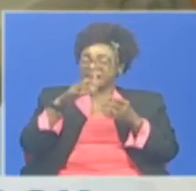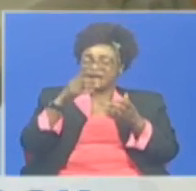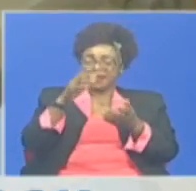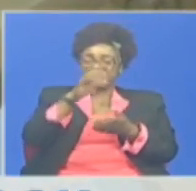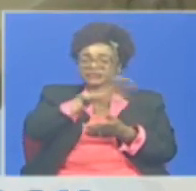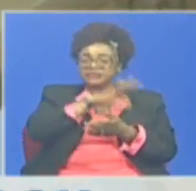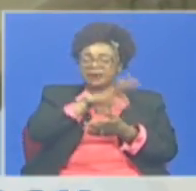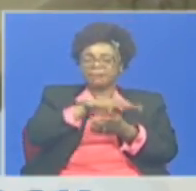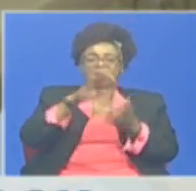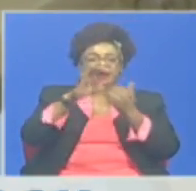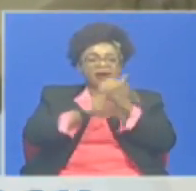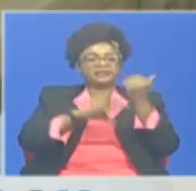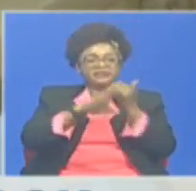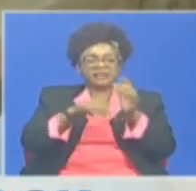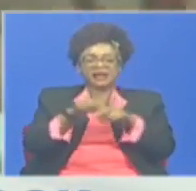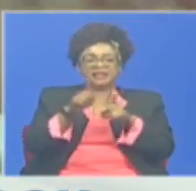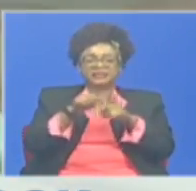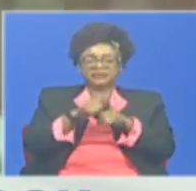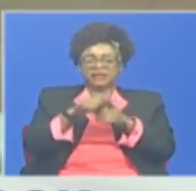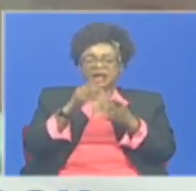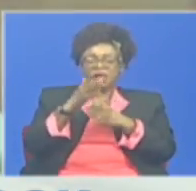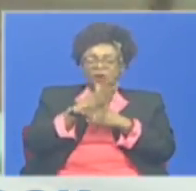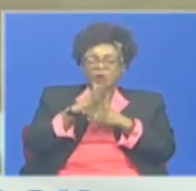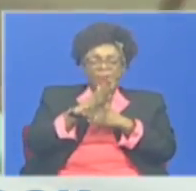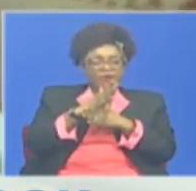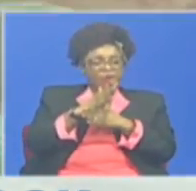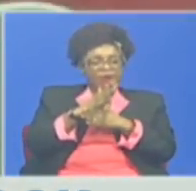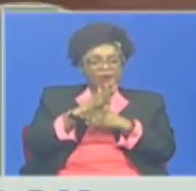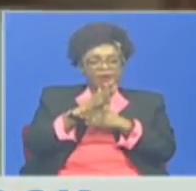to its status as a low-middle-income economy.